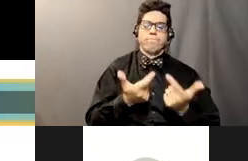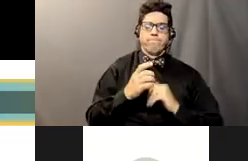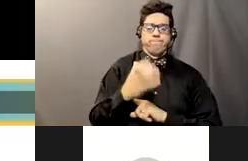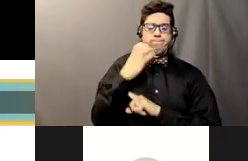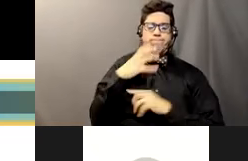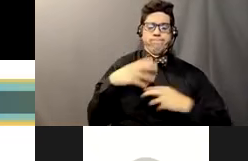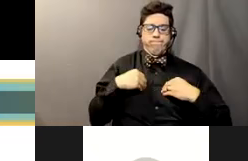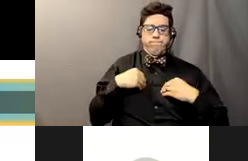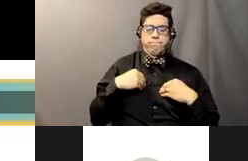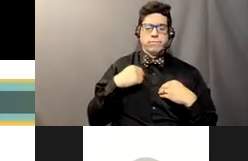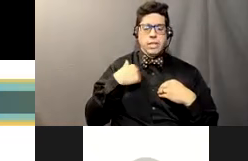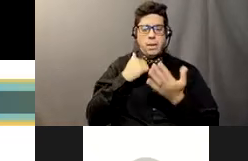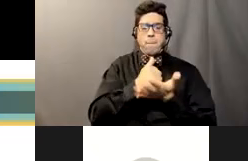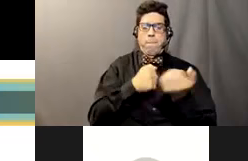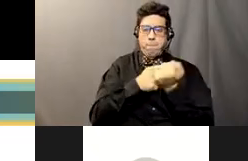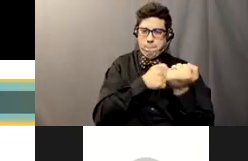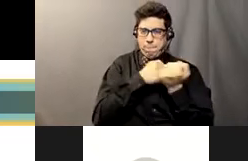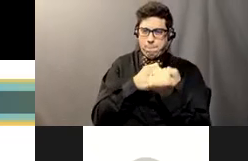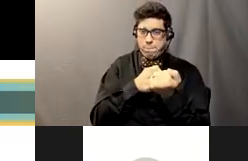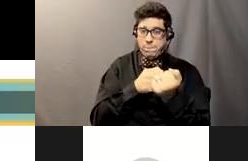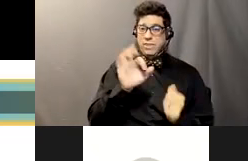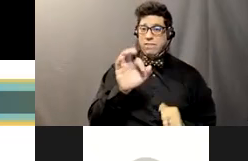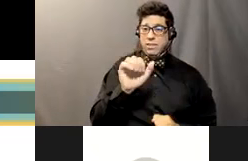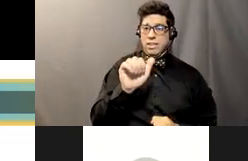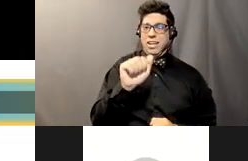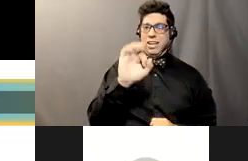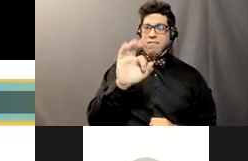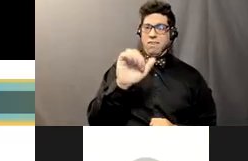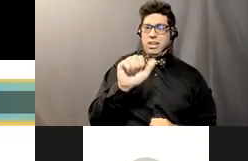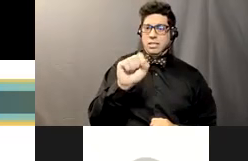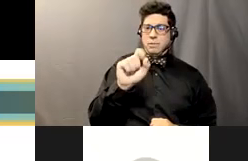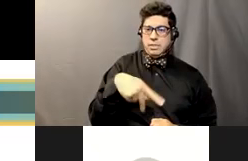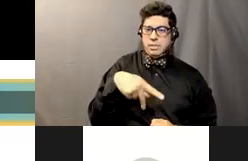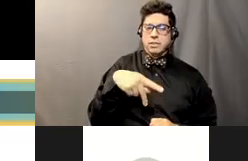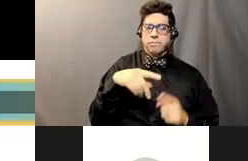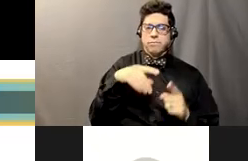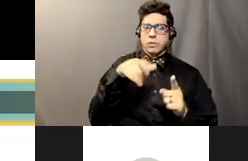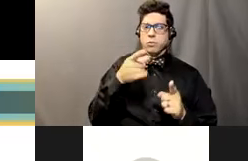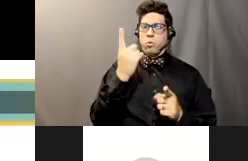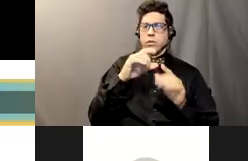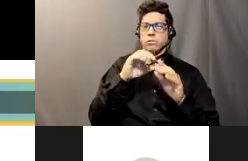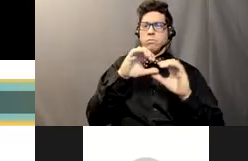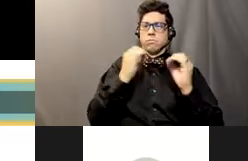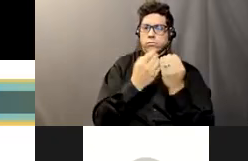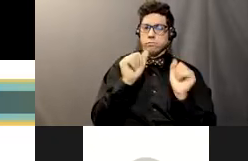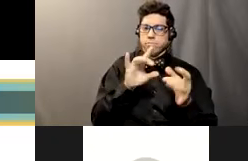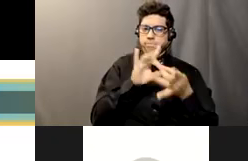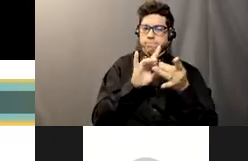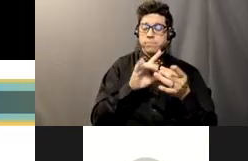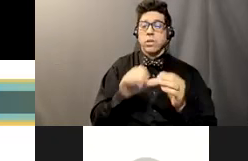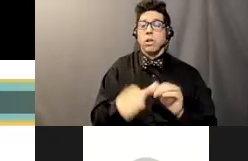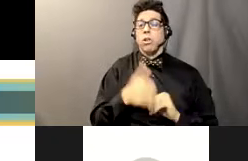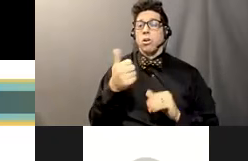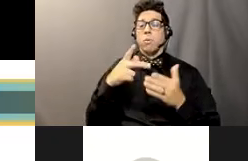newly experienced a loss. And AFSP is one of those organizations to get connected to. We also wanted to tell you about